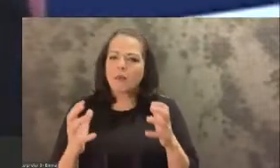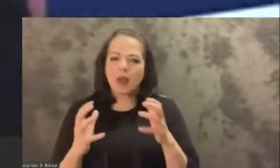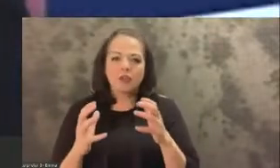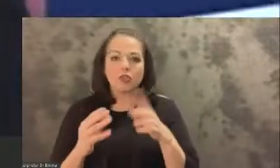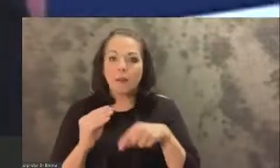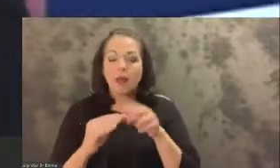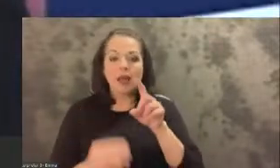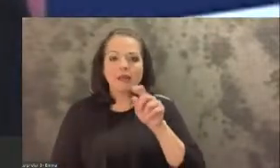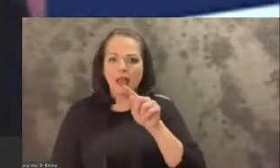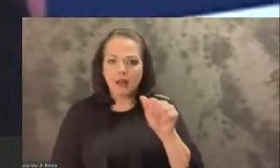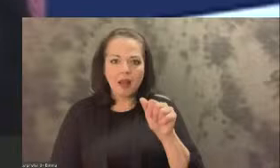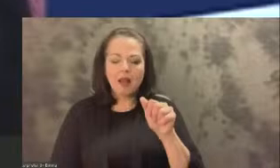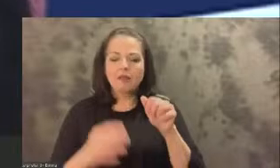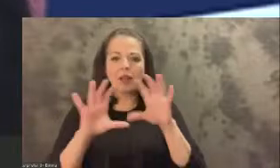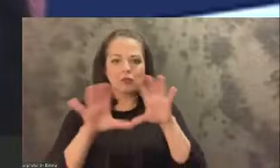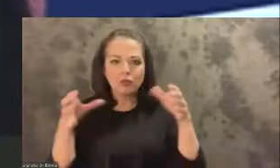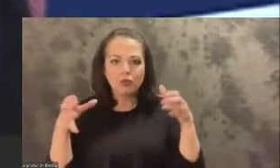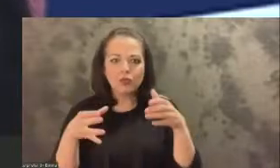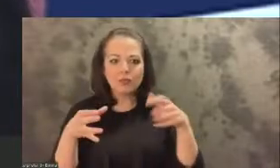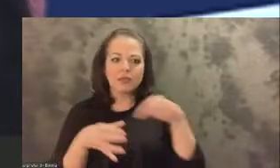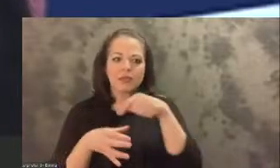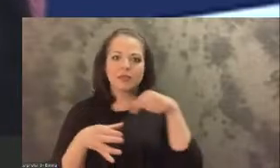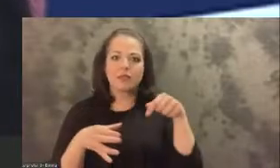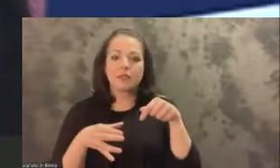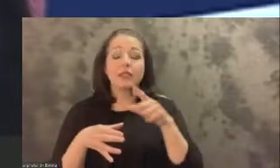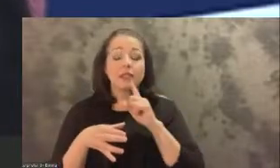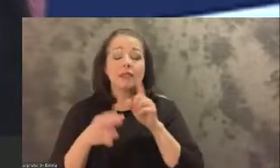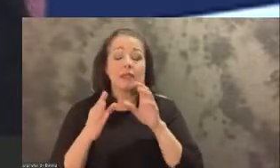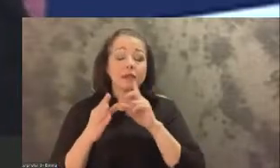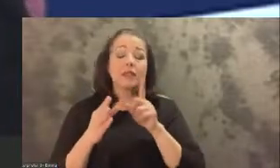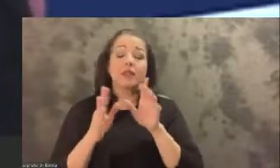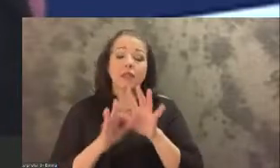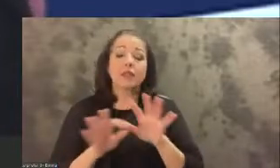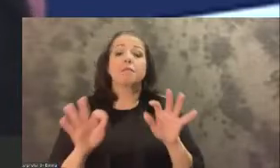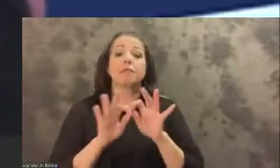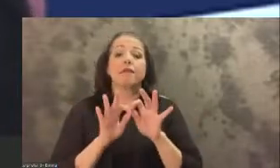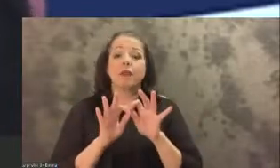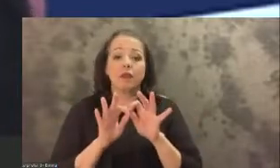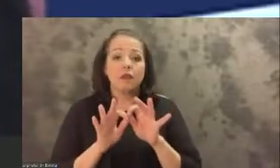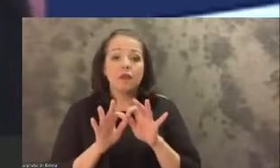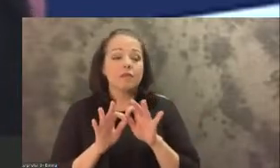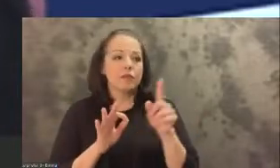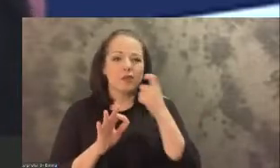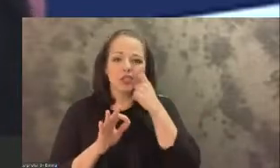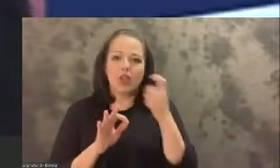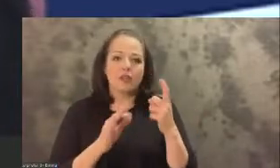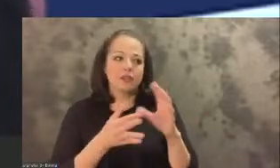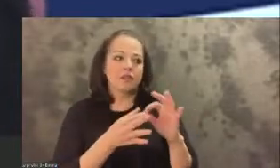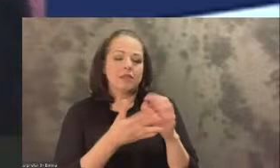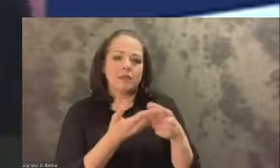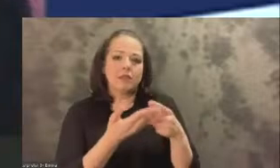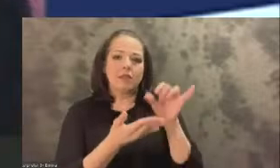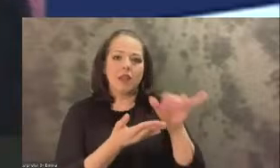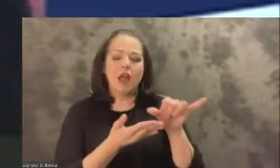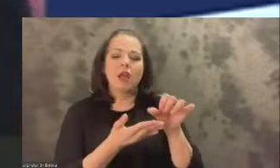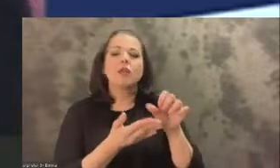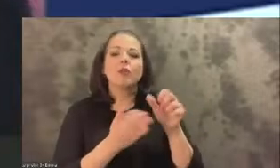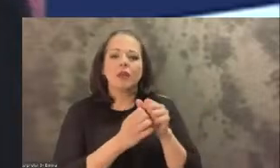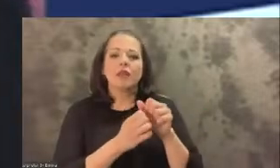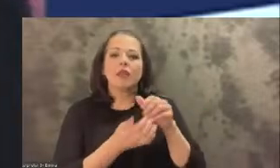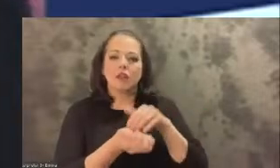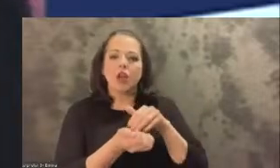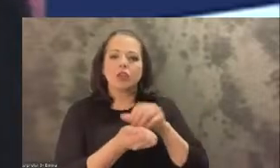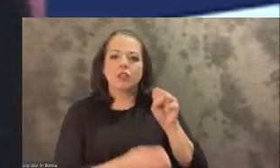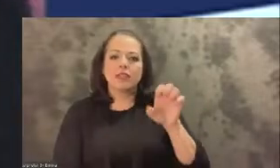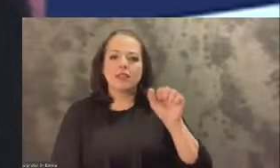data as a group, which is pivotal. We just spoke of that with Dr. Siegel as well. We need the data, no